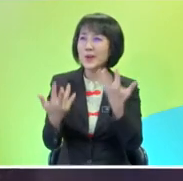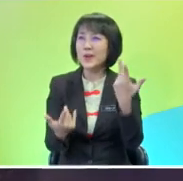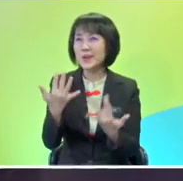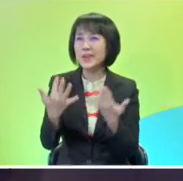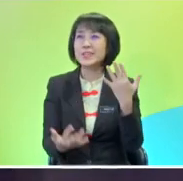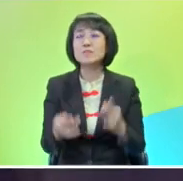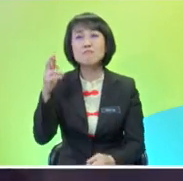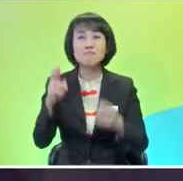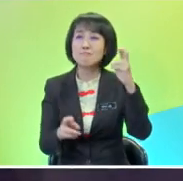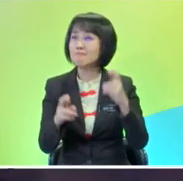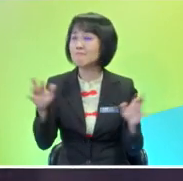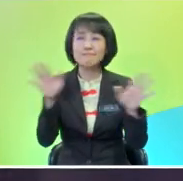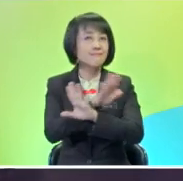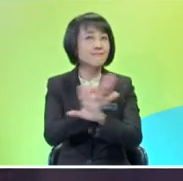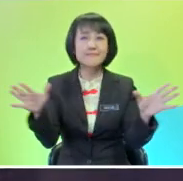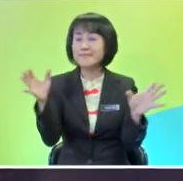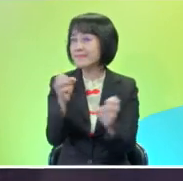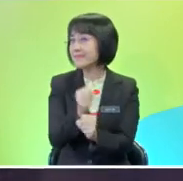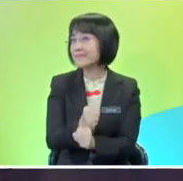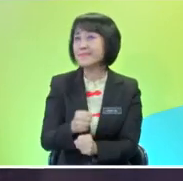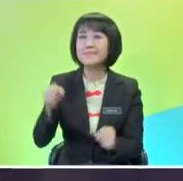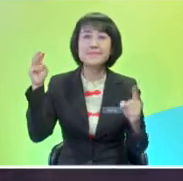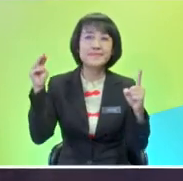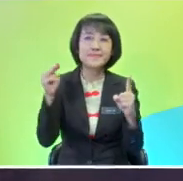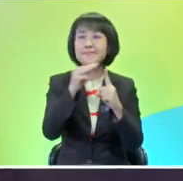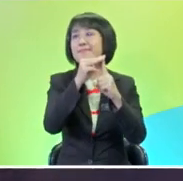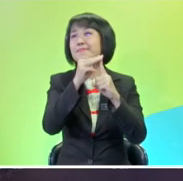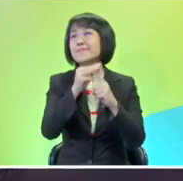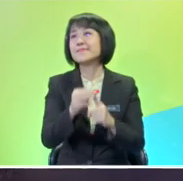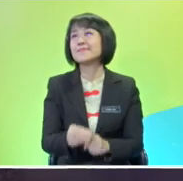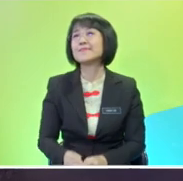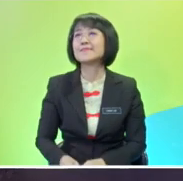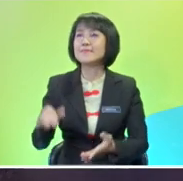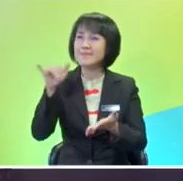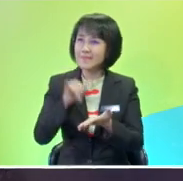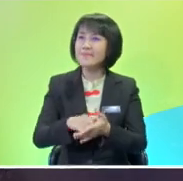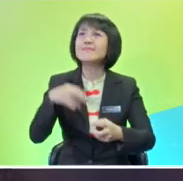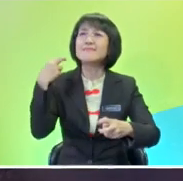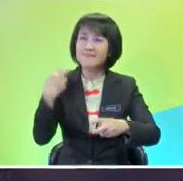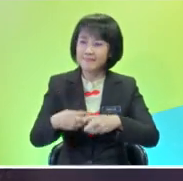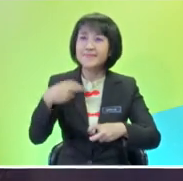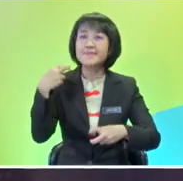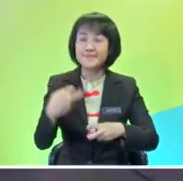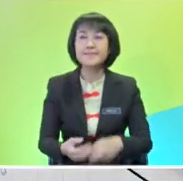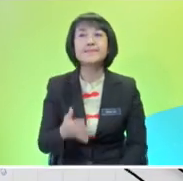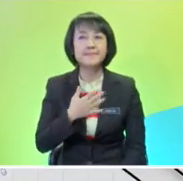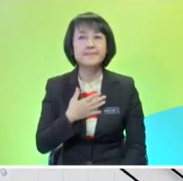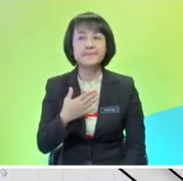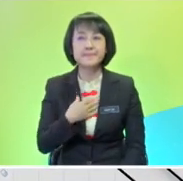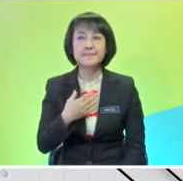a point. Team Robot doesn't get a point. That's a very difficult one, Jalhun. My turn to challenge you.